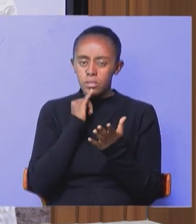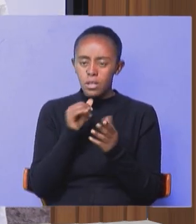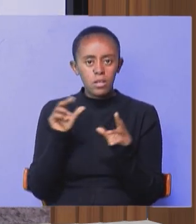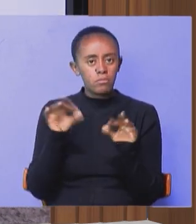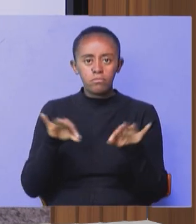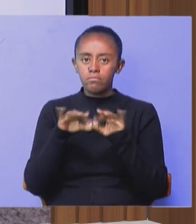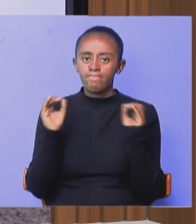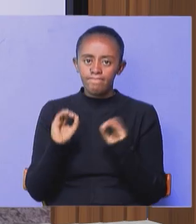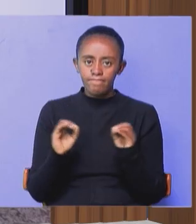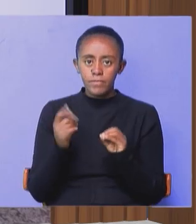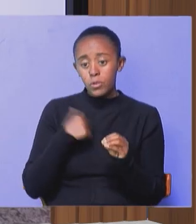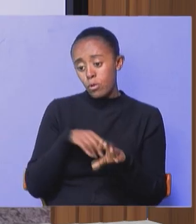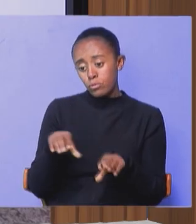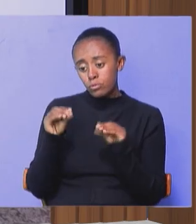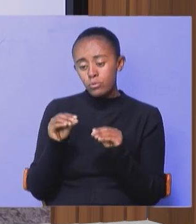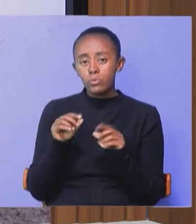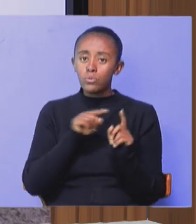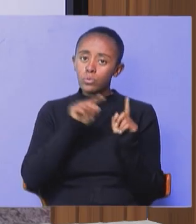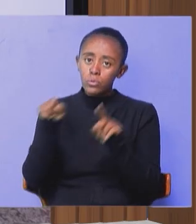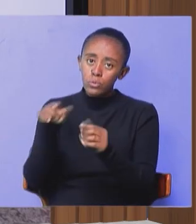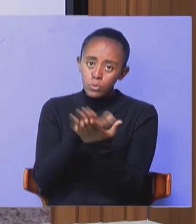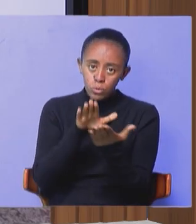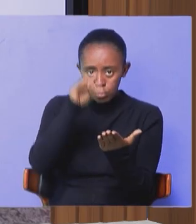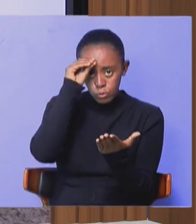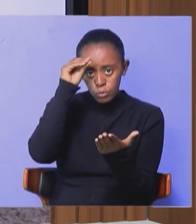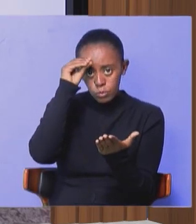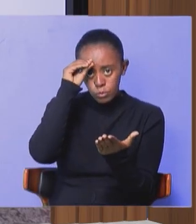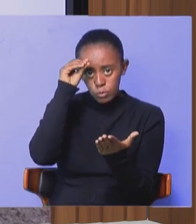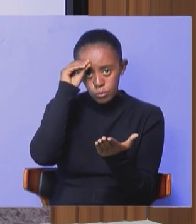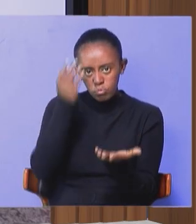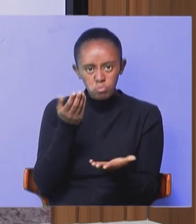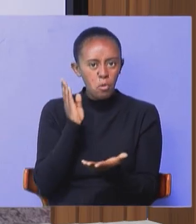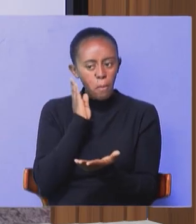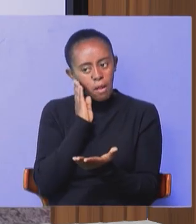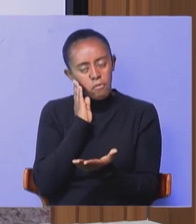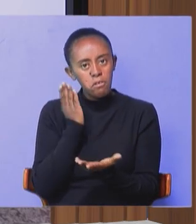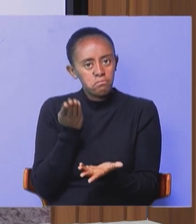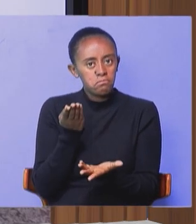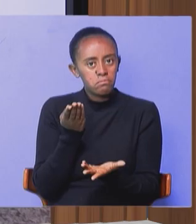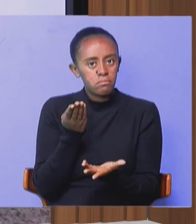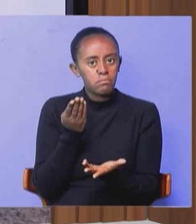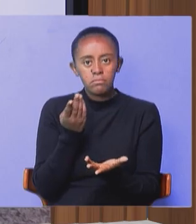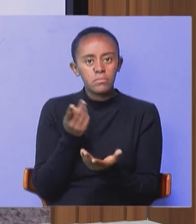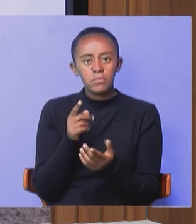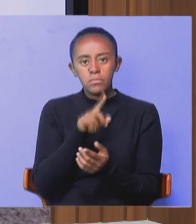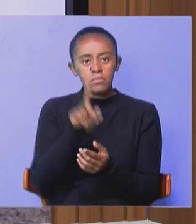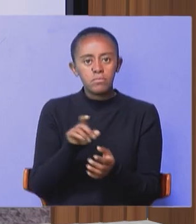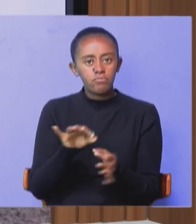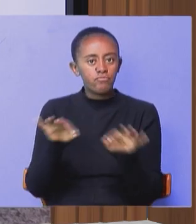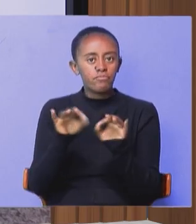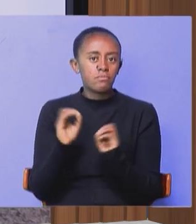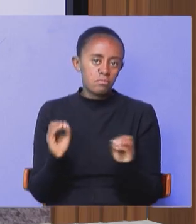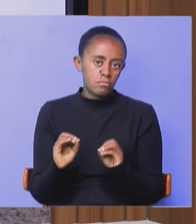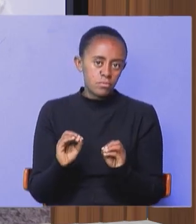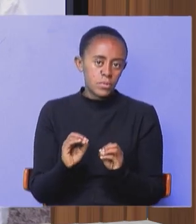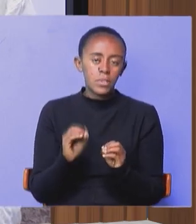needed. We are students, we go to school to learn, so mobile phones are not required. So we do